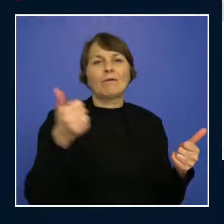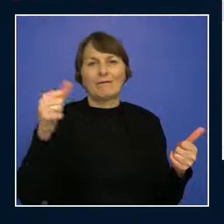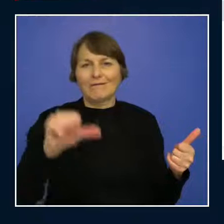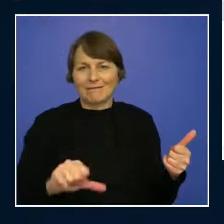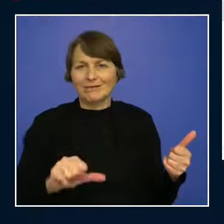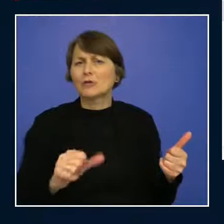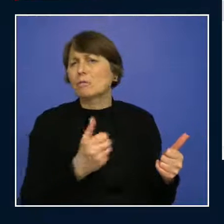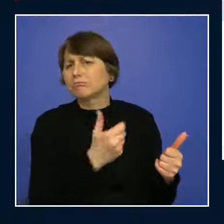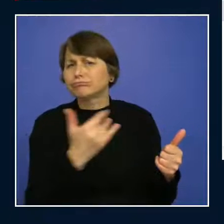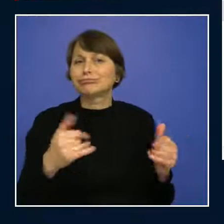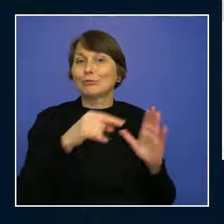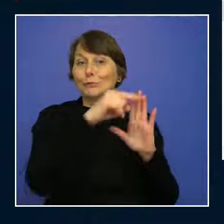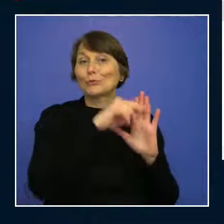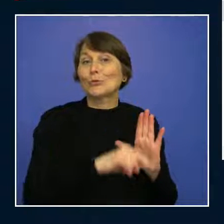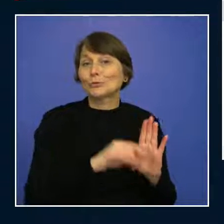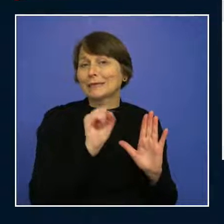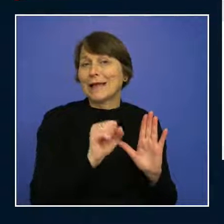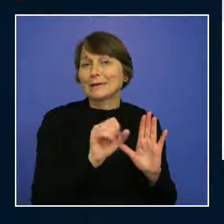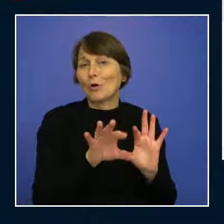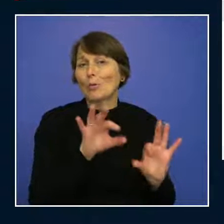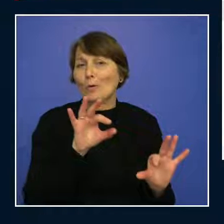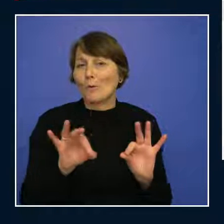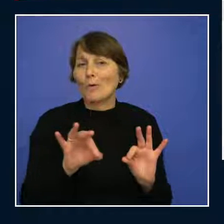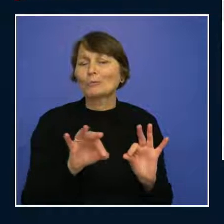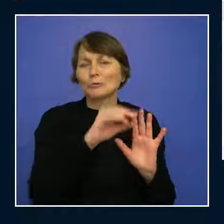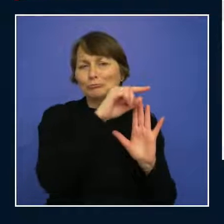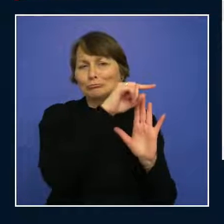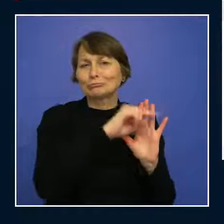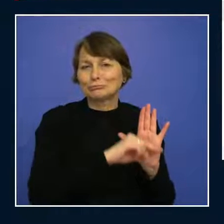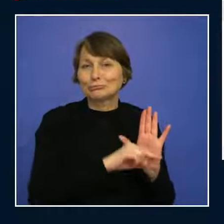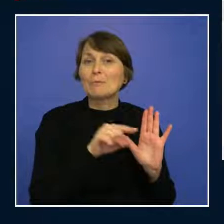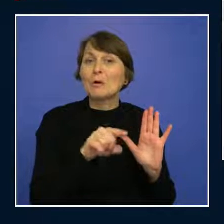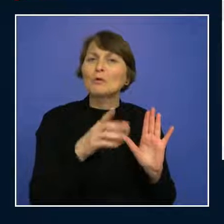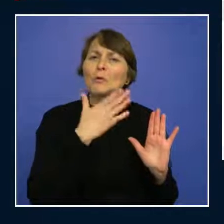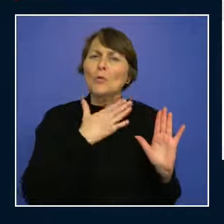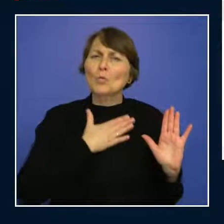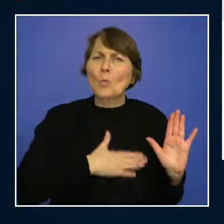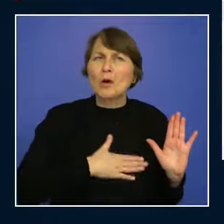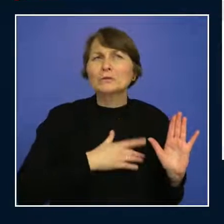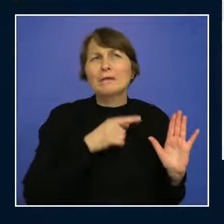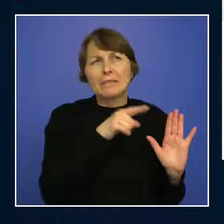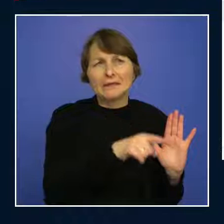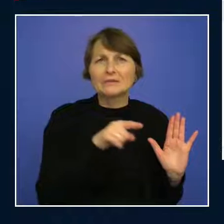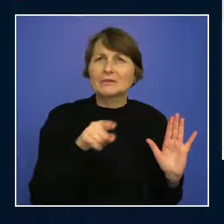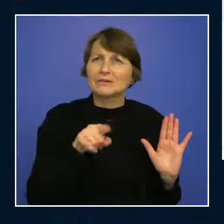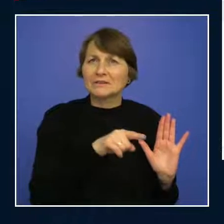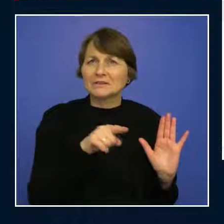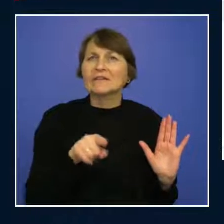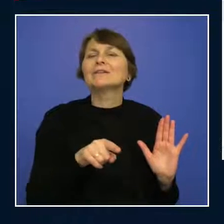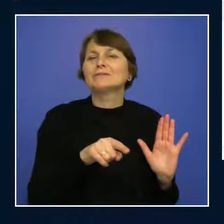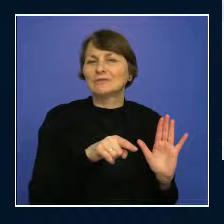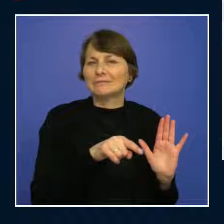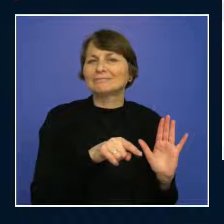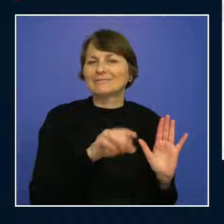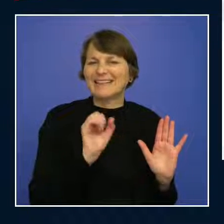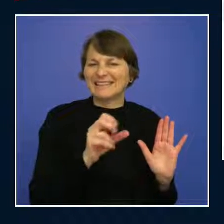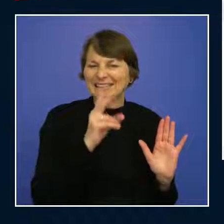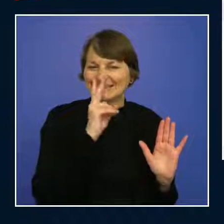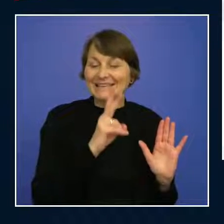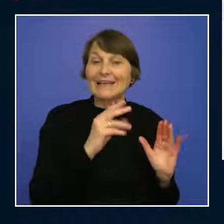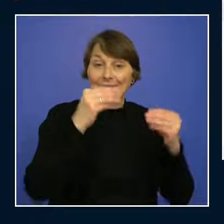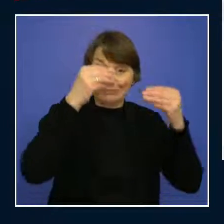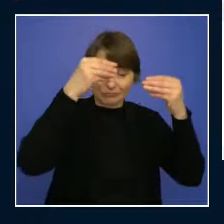use. I just turned on all the rules depending on what I wanted. I just went with everything. And you can see if we scroll